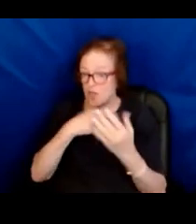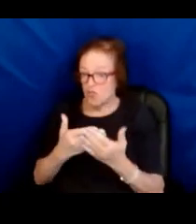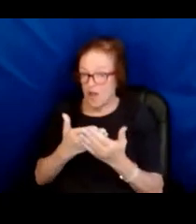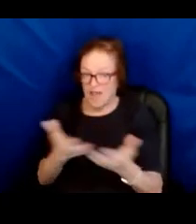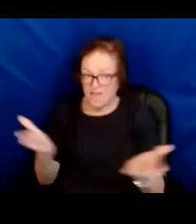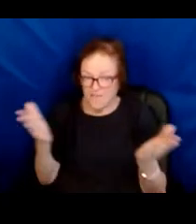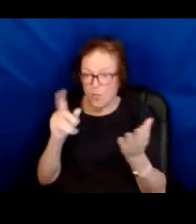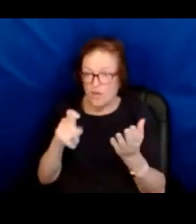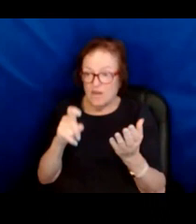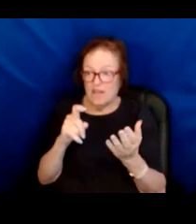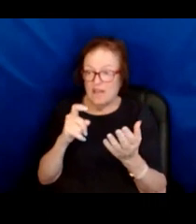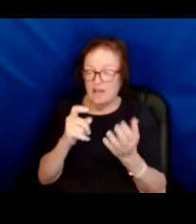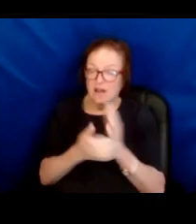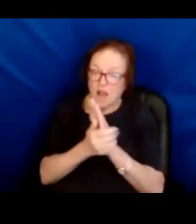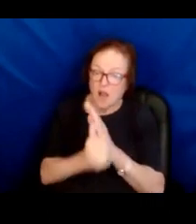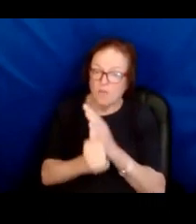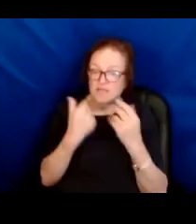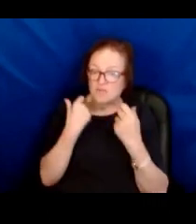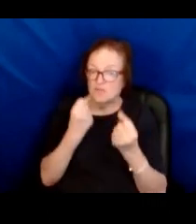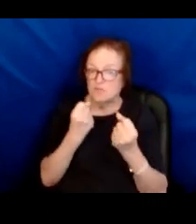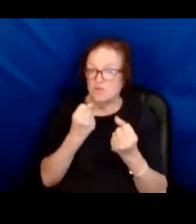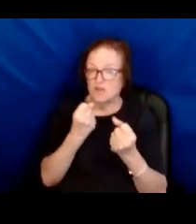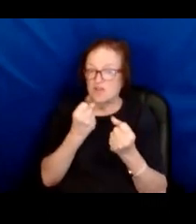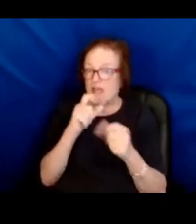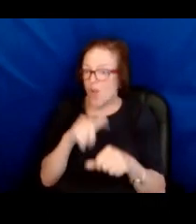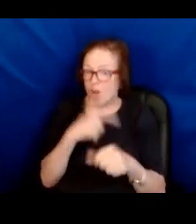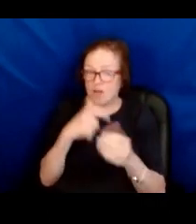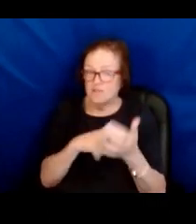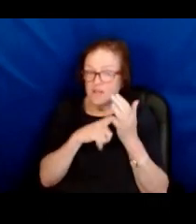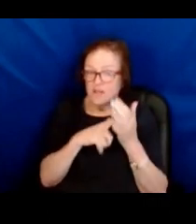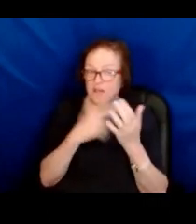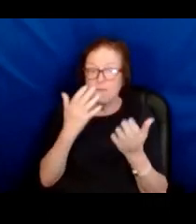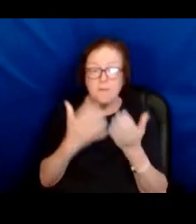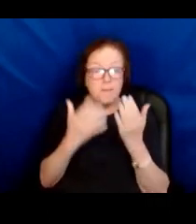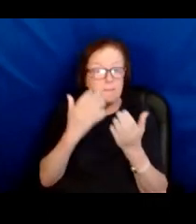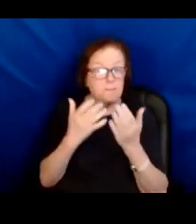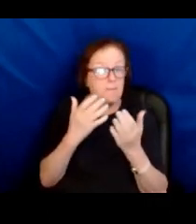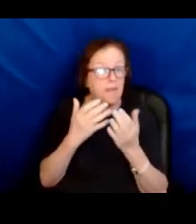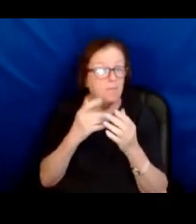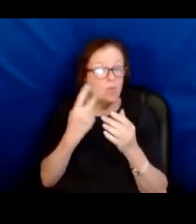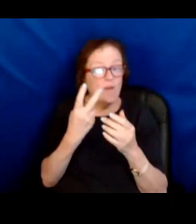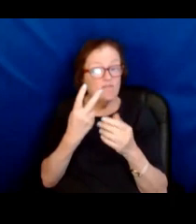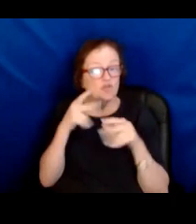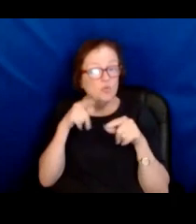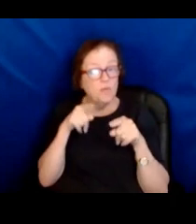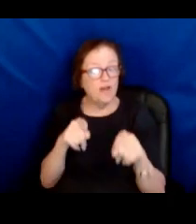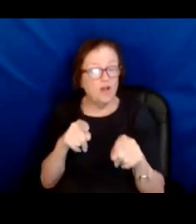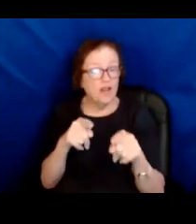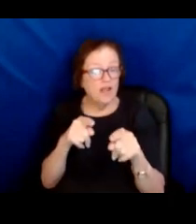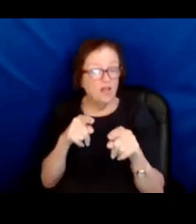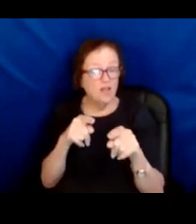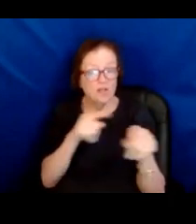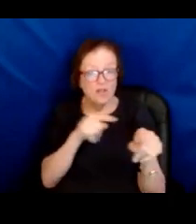need competency restoration, and how long does it take? We may have 2 parallel versions of this system running for more and